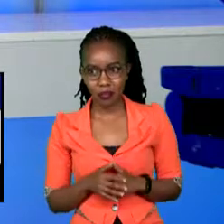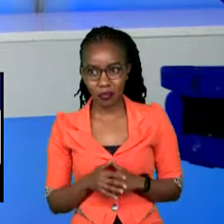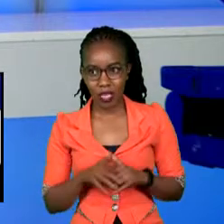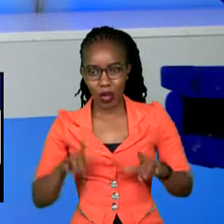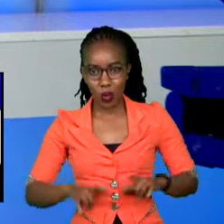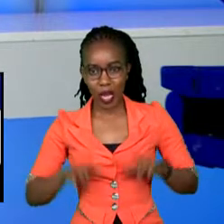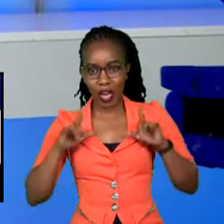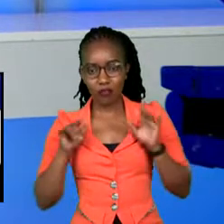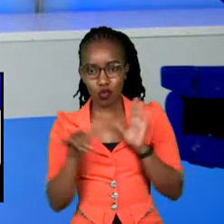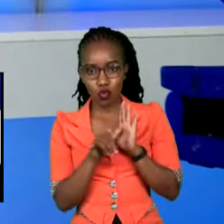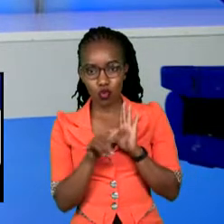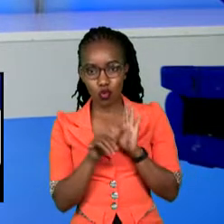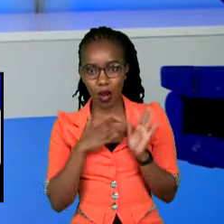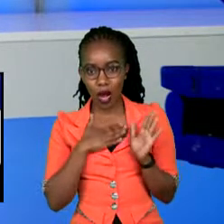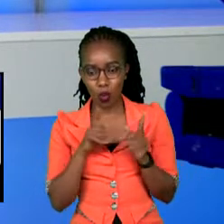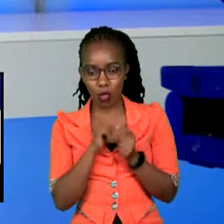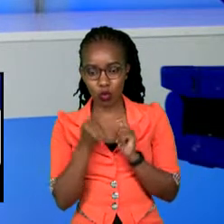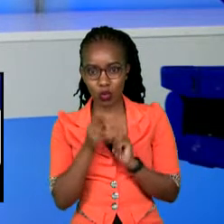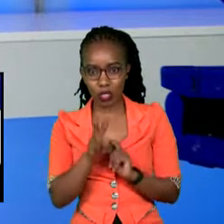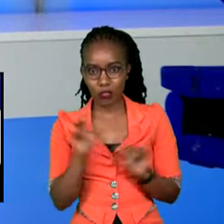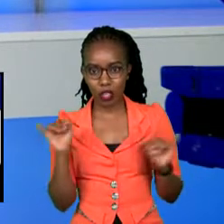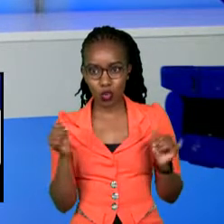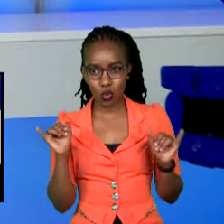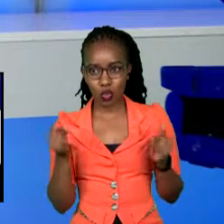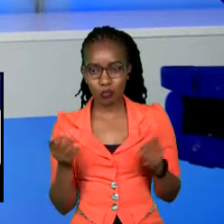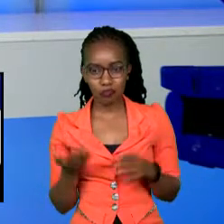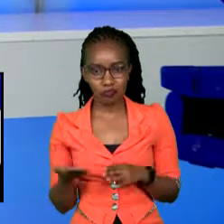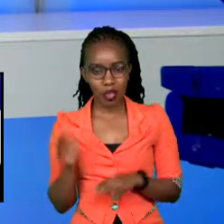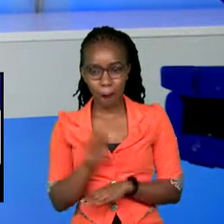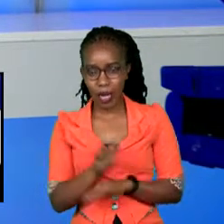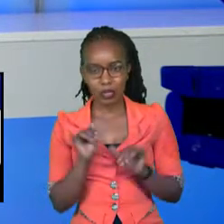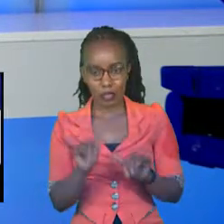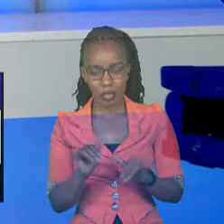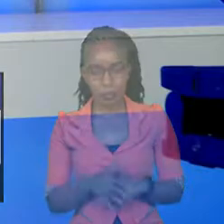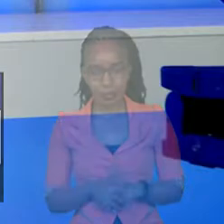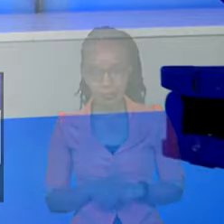live on our YouTube channel, that is Switch TV News. We'll be back in a short while.